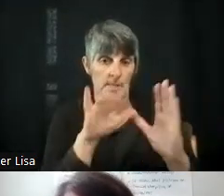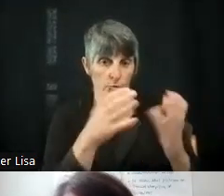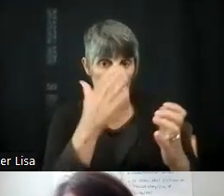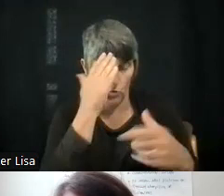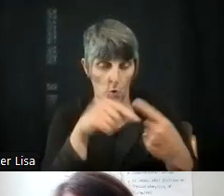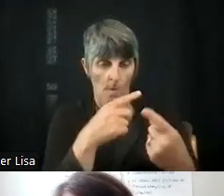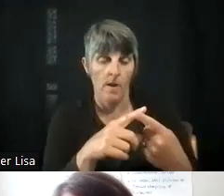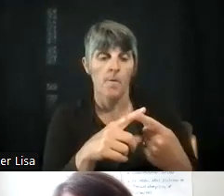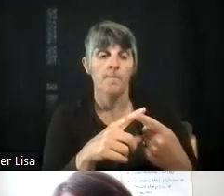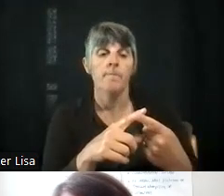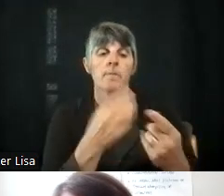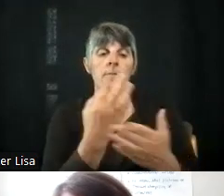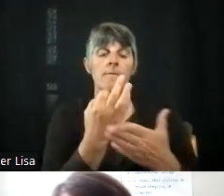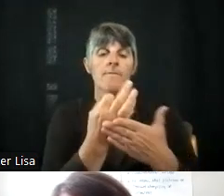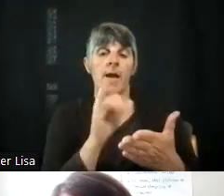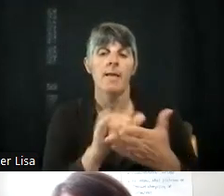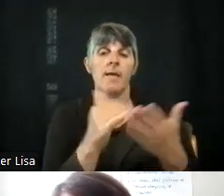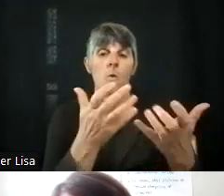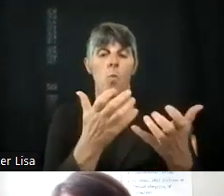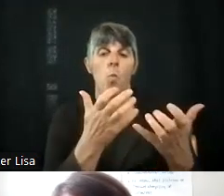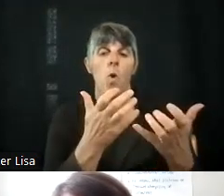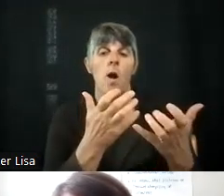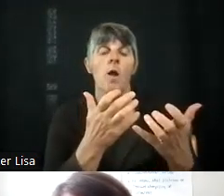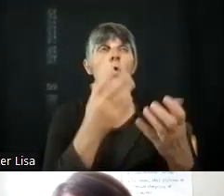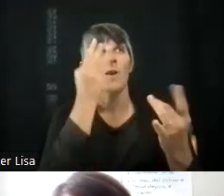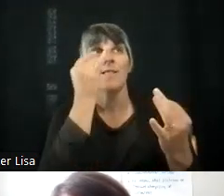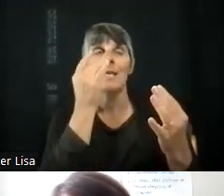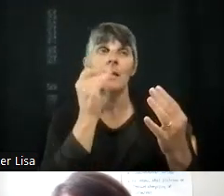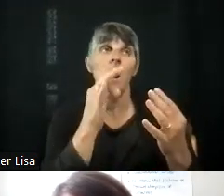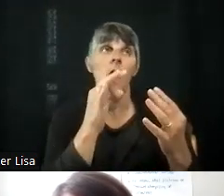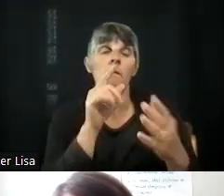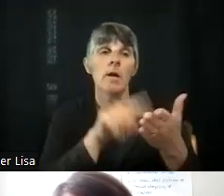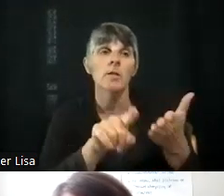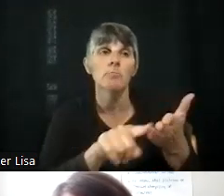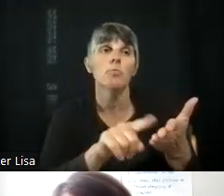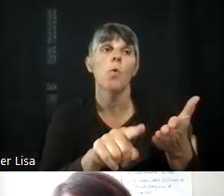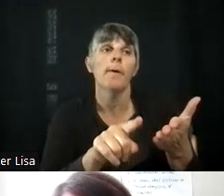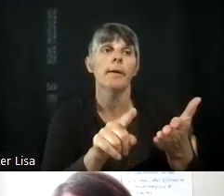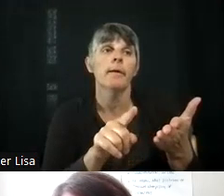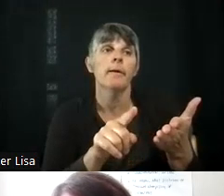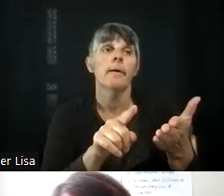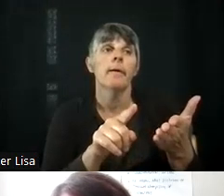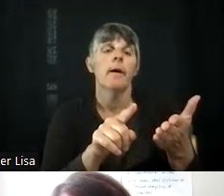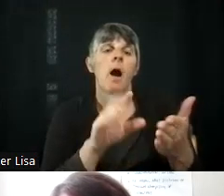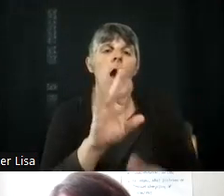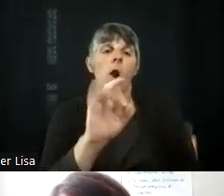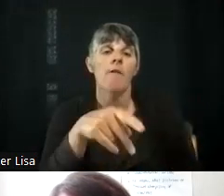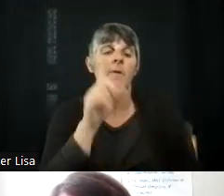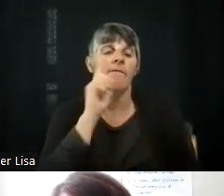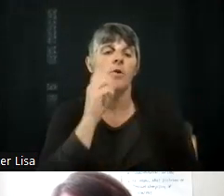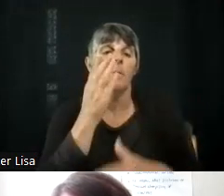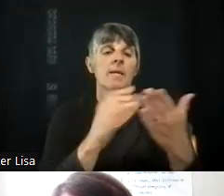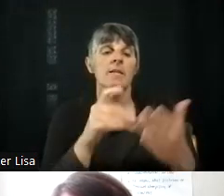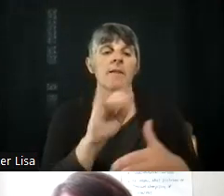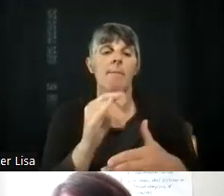about is the fact that we want to we're thinking of exploring putting out an RFP for a piece of capital